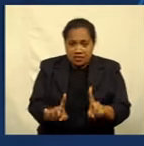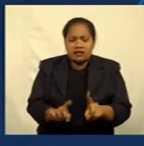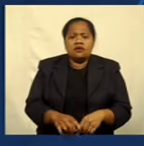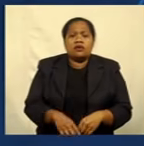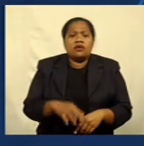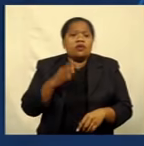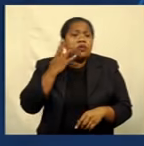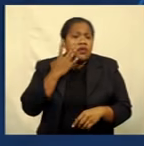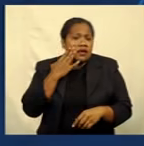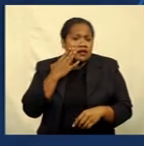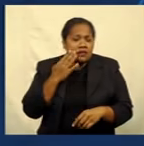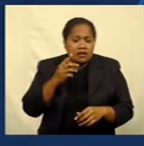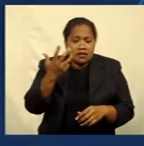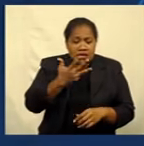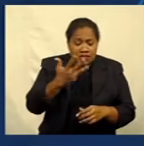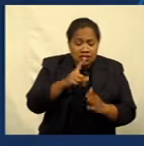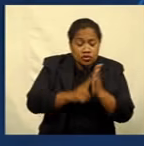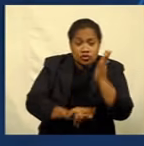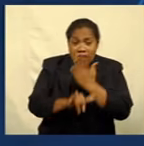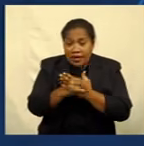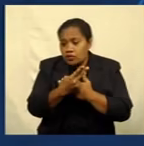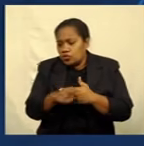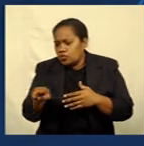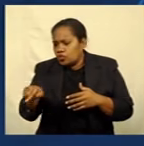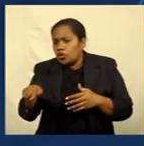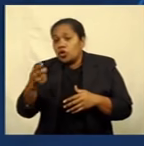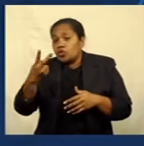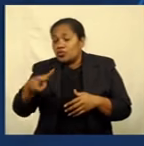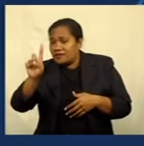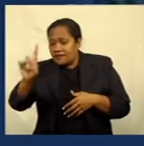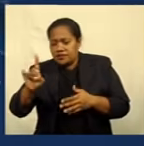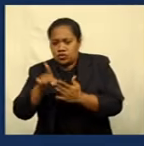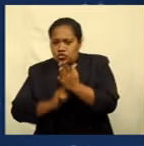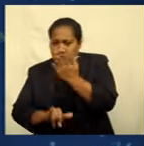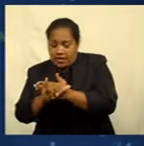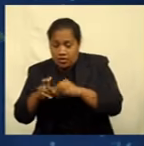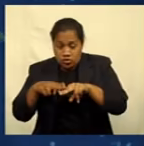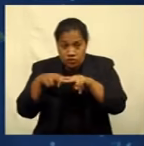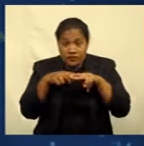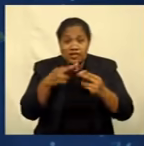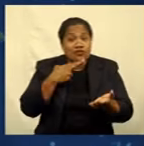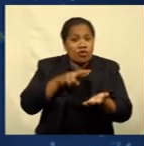period 19th July to 21st July. Fiji has recorded